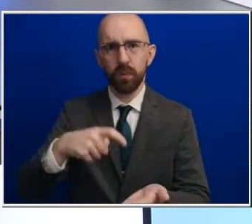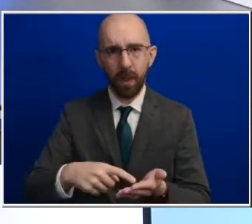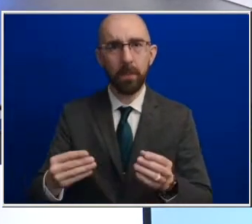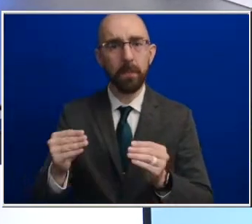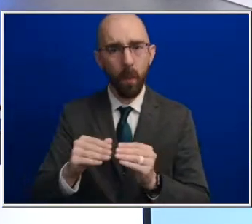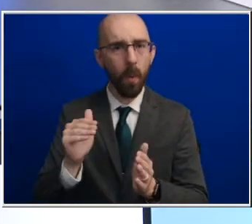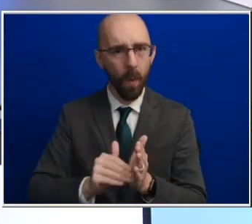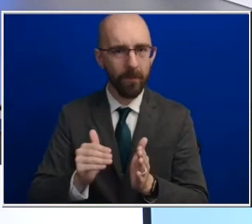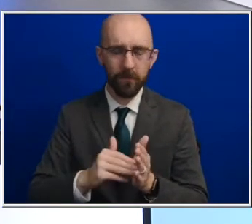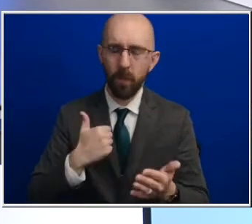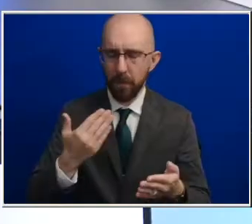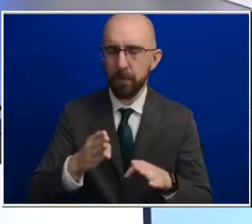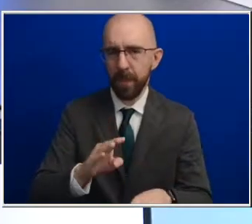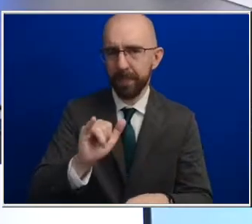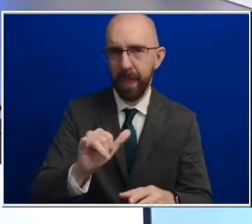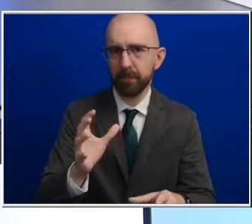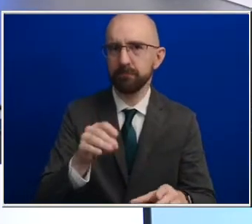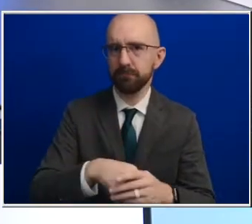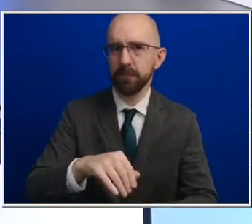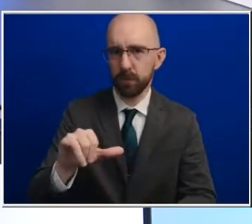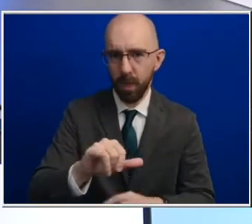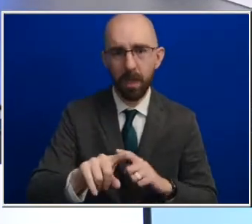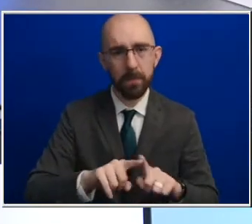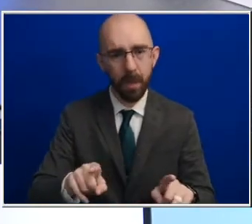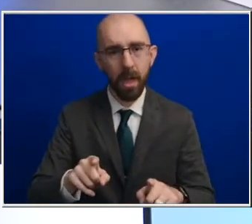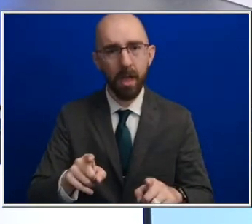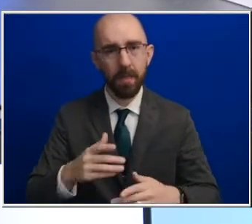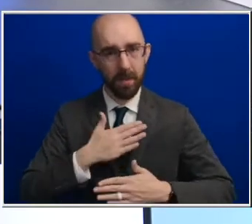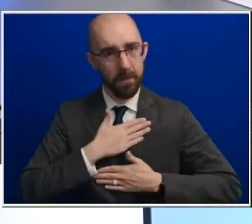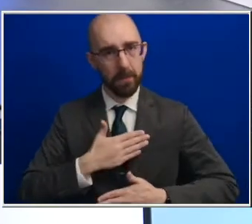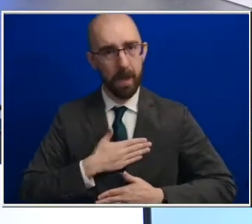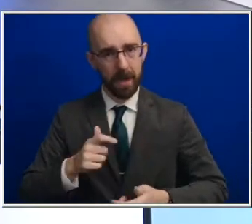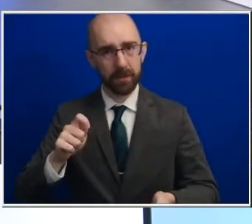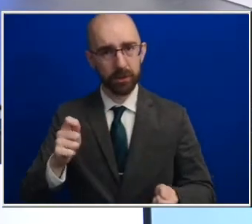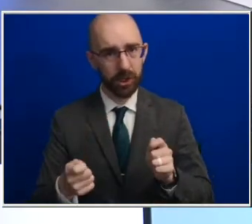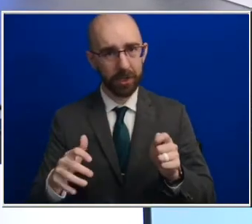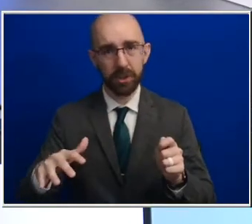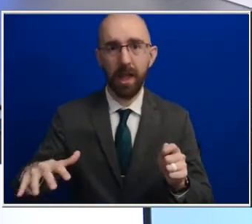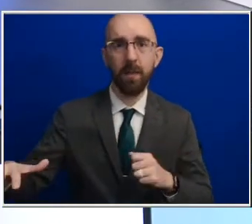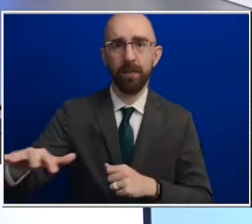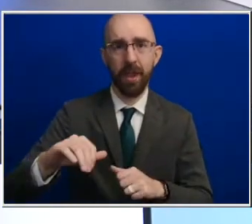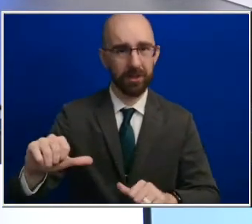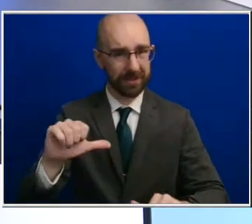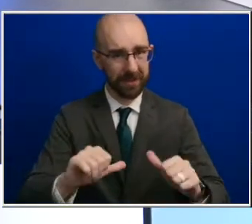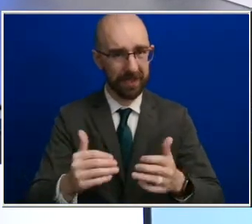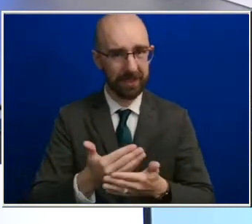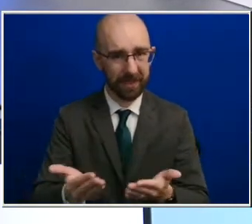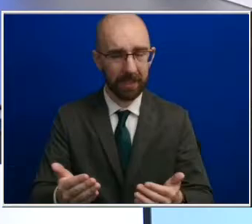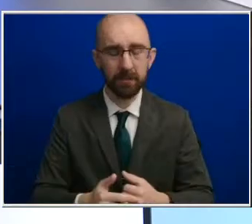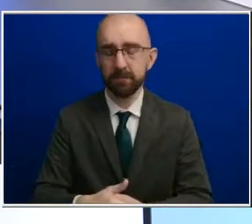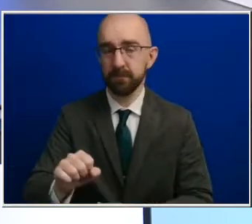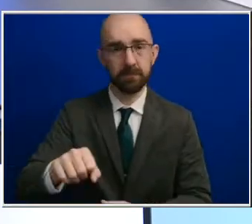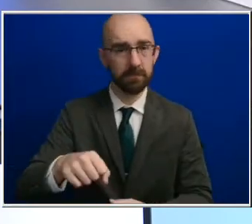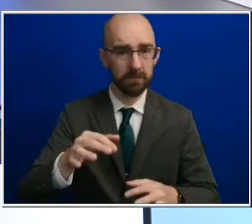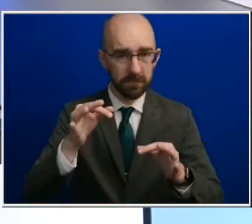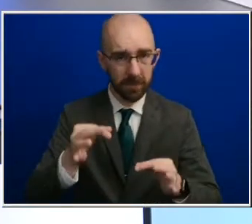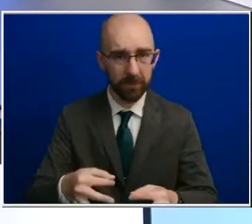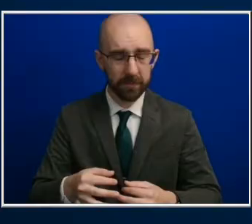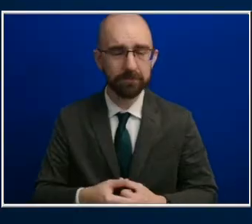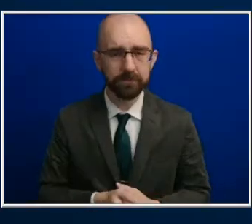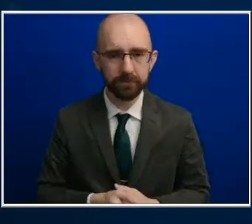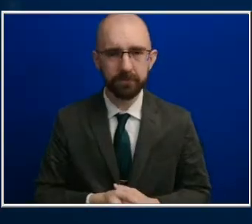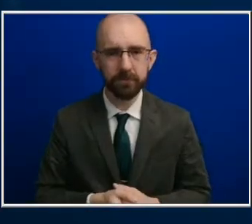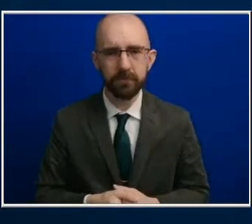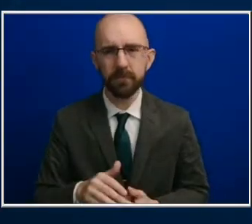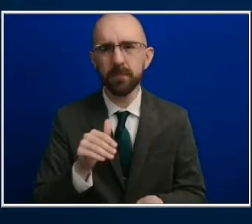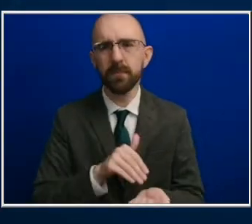that plays a role. It's also, there's a physiologic thing going on out there, a science thing going on out there. Absolutely. Dr. Poblete,